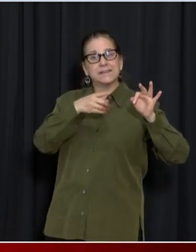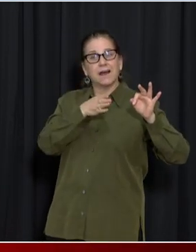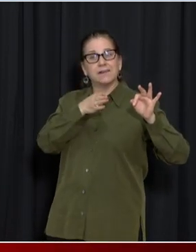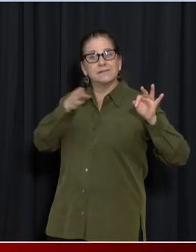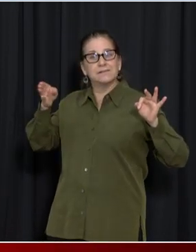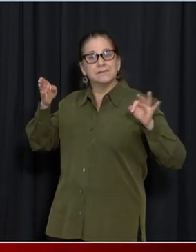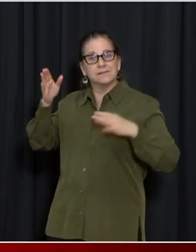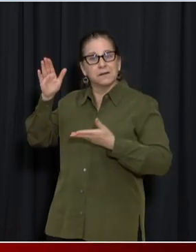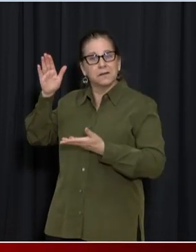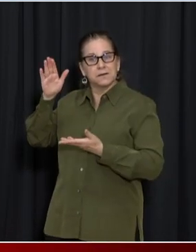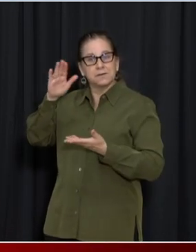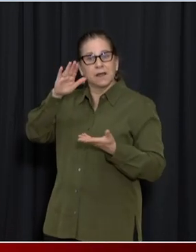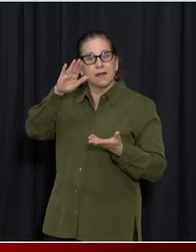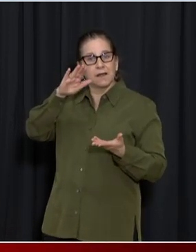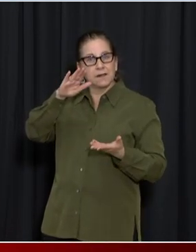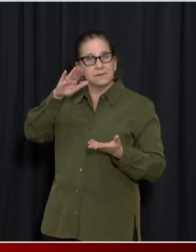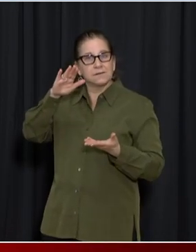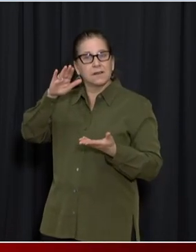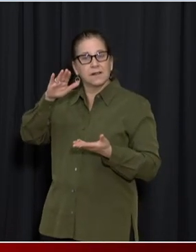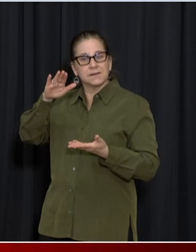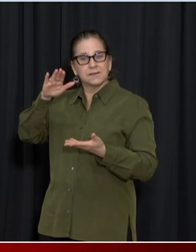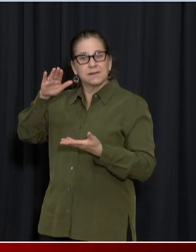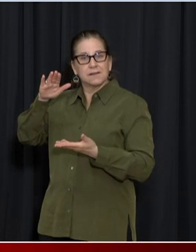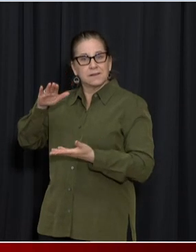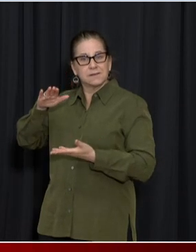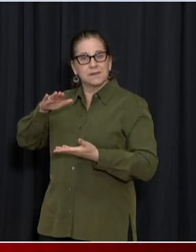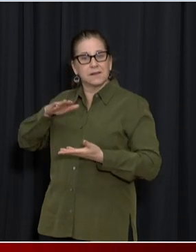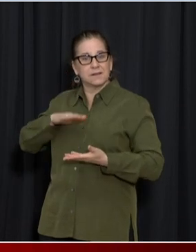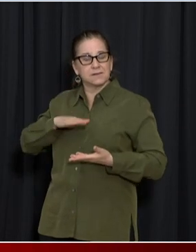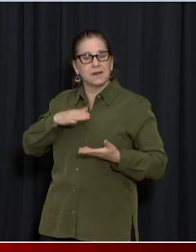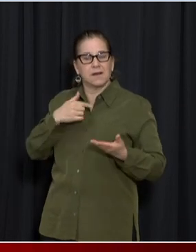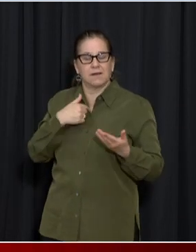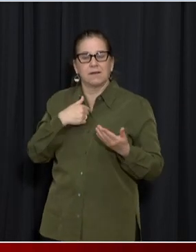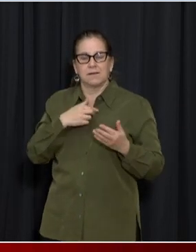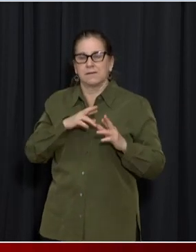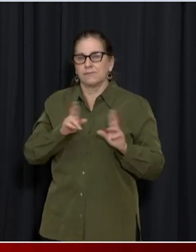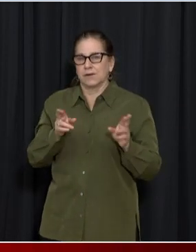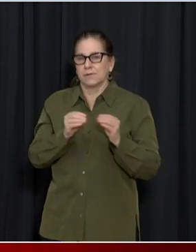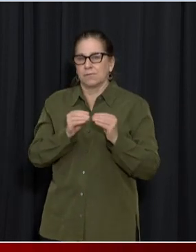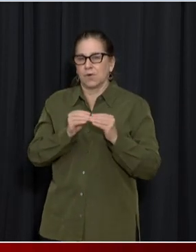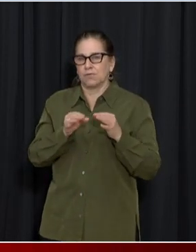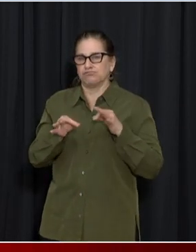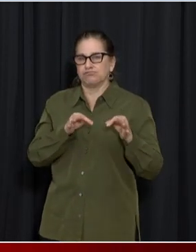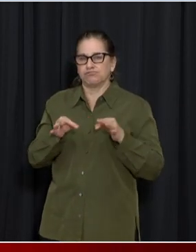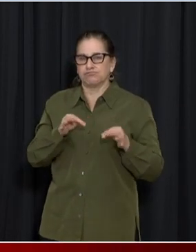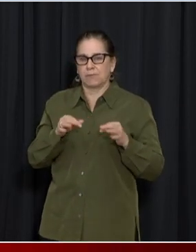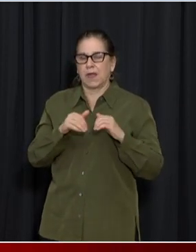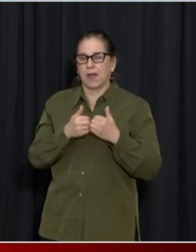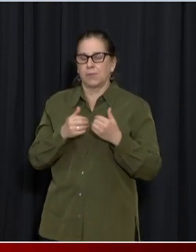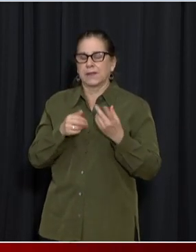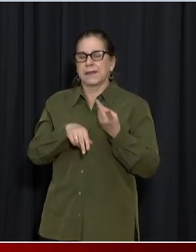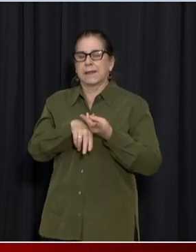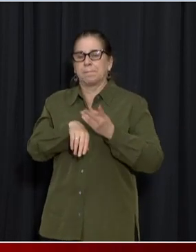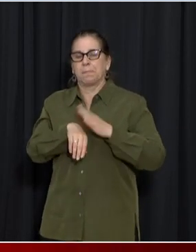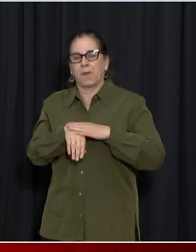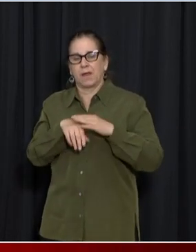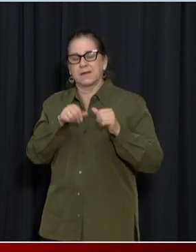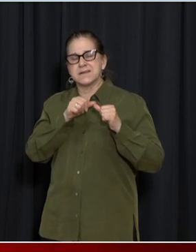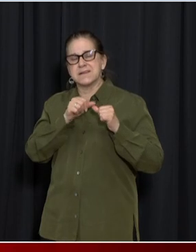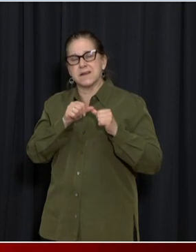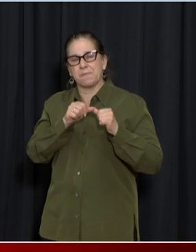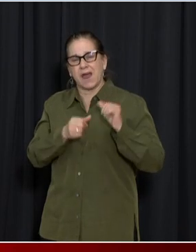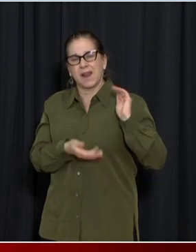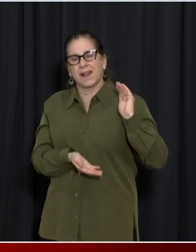to explain how we can continue to do that. One of the things that happens in many communities is that we have